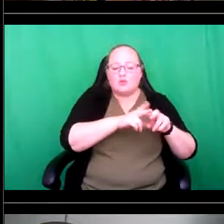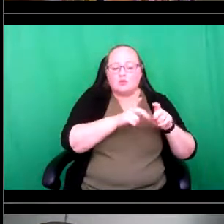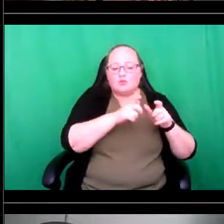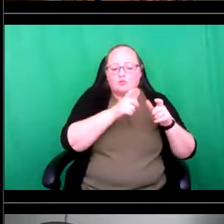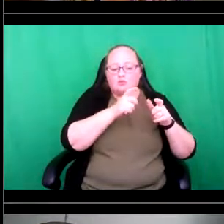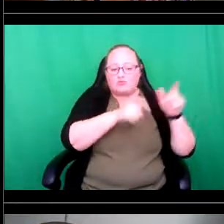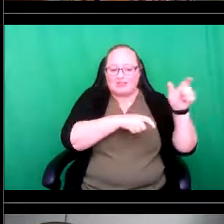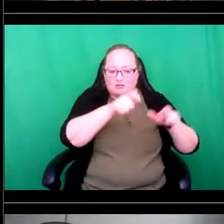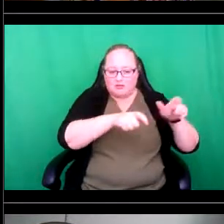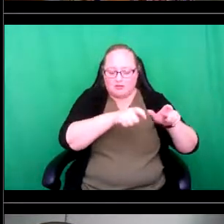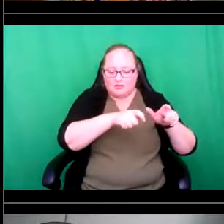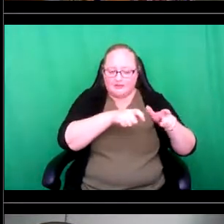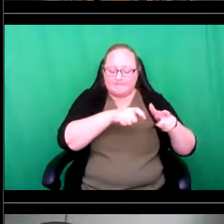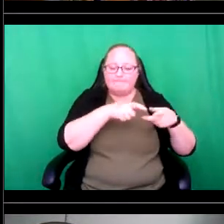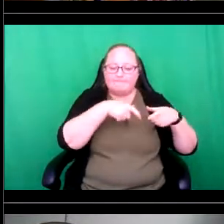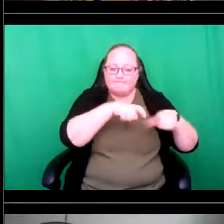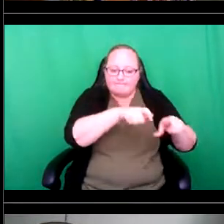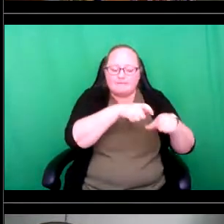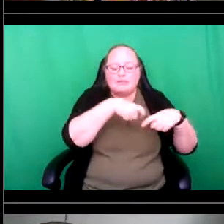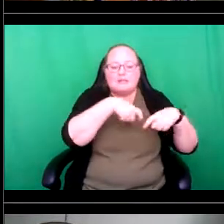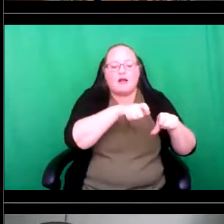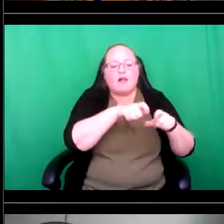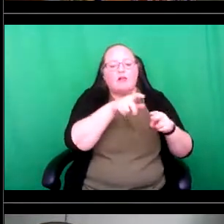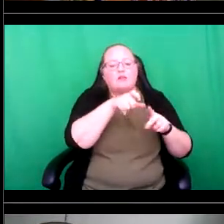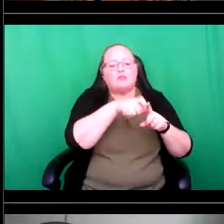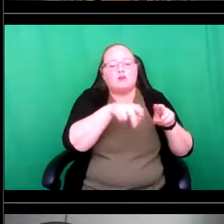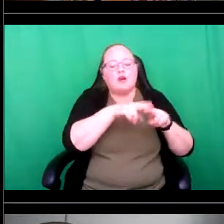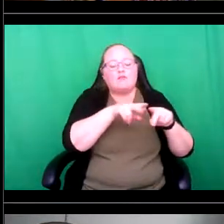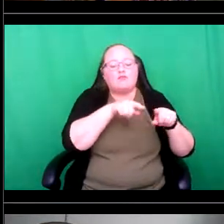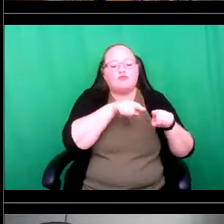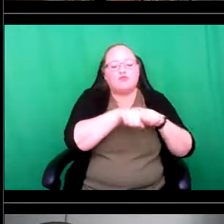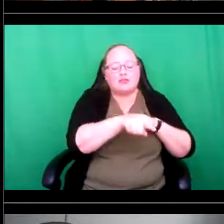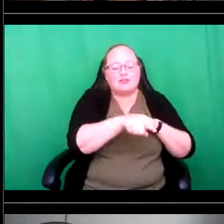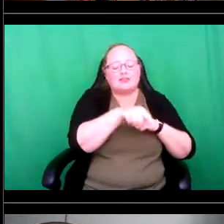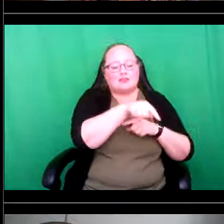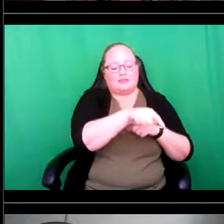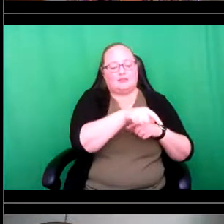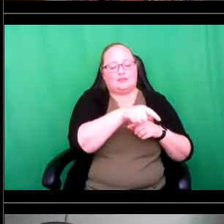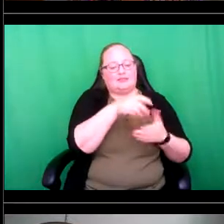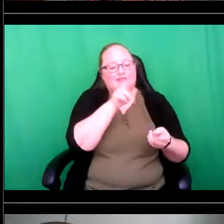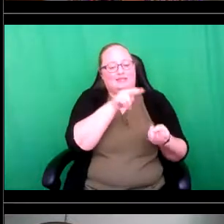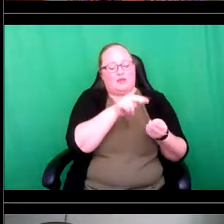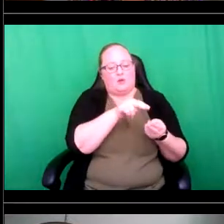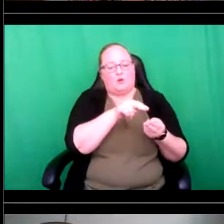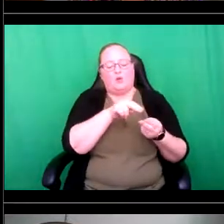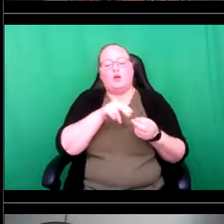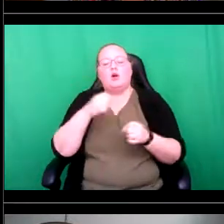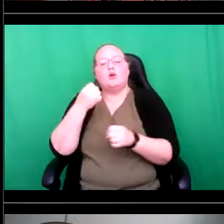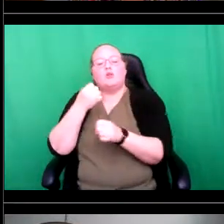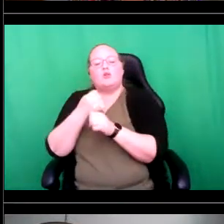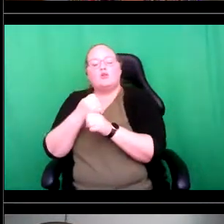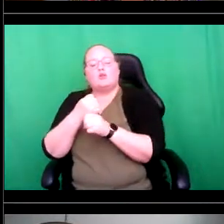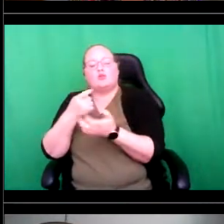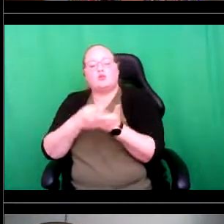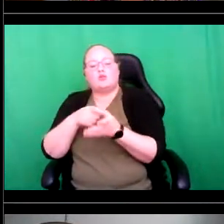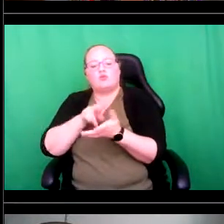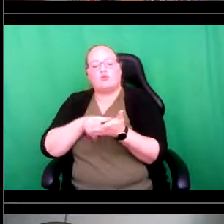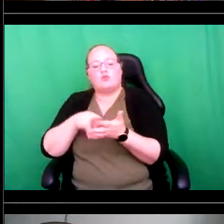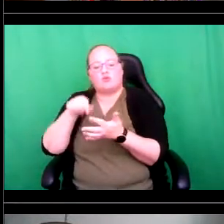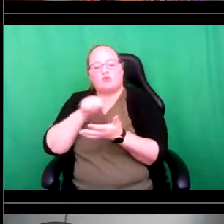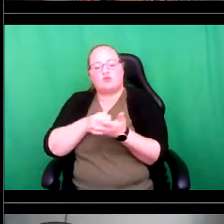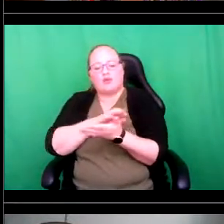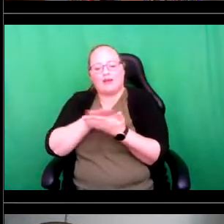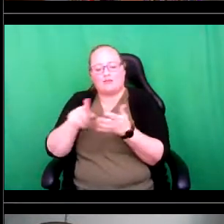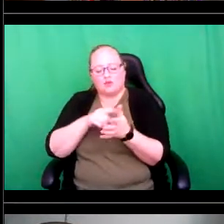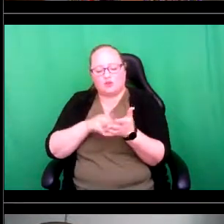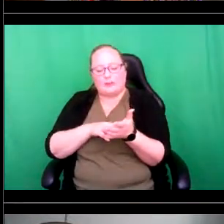Dartford crossing. Gravesham residents will be offered a discount for the Lower Thames crossing. Thurrock residents would be